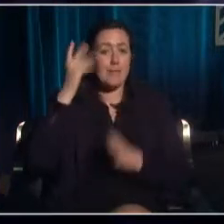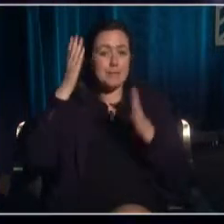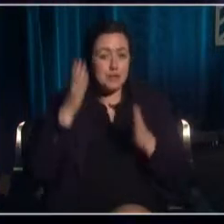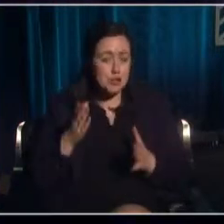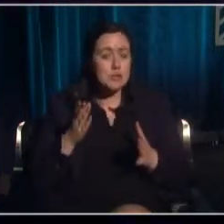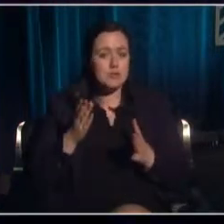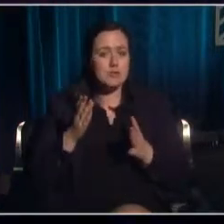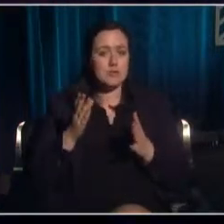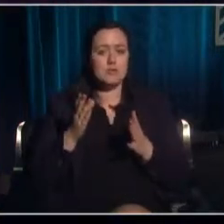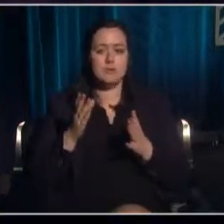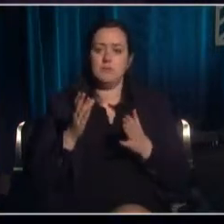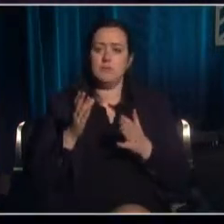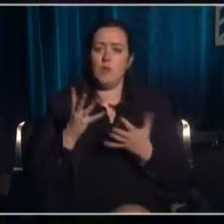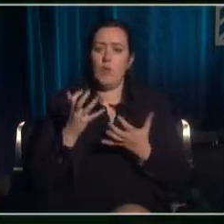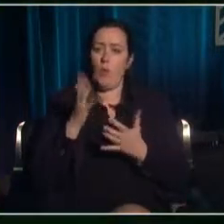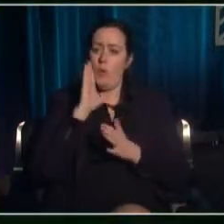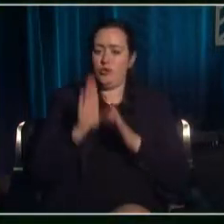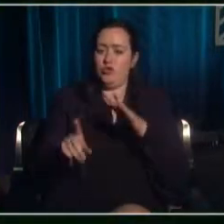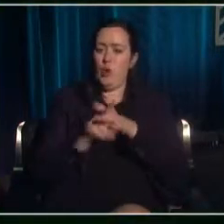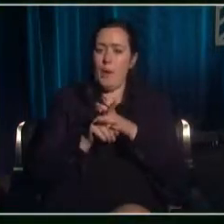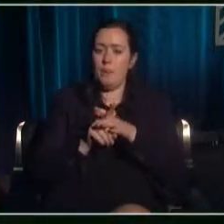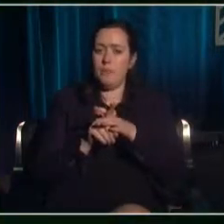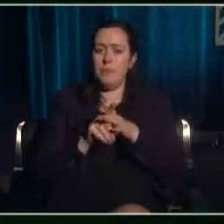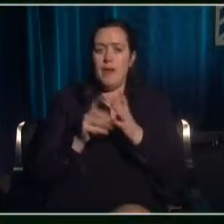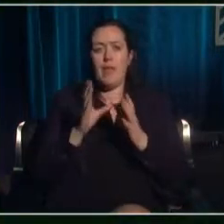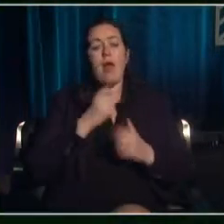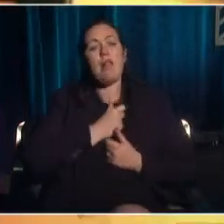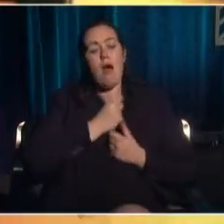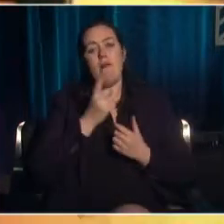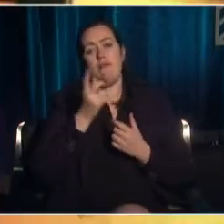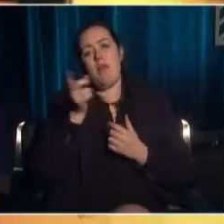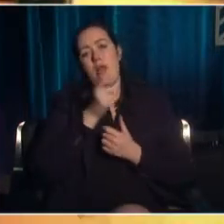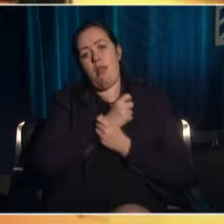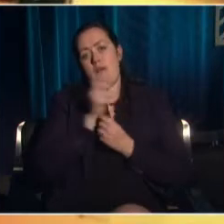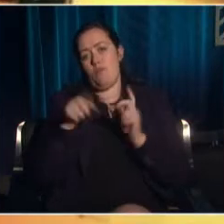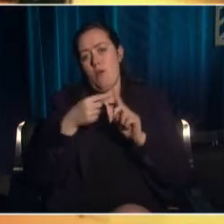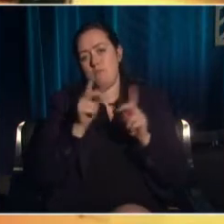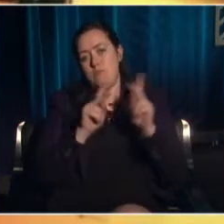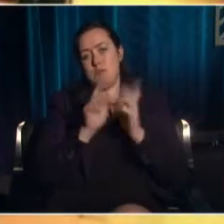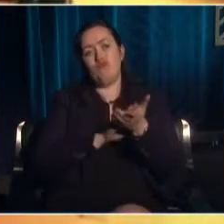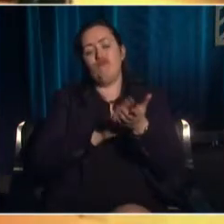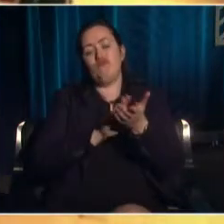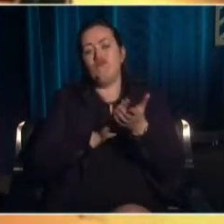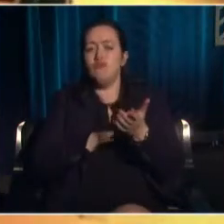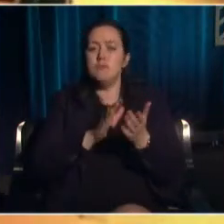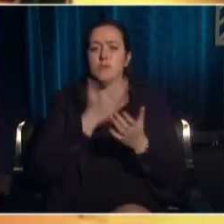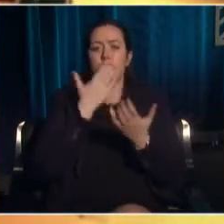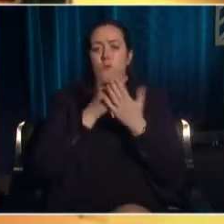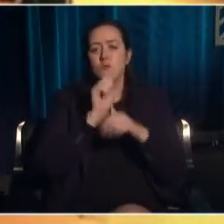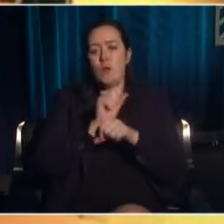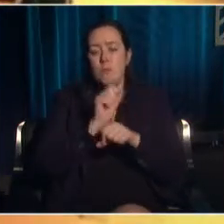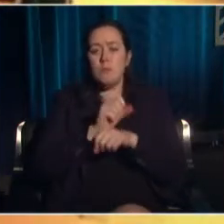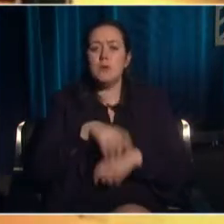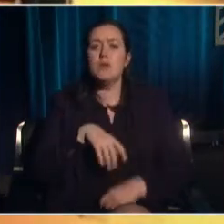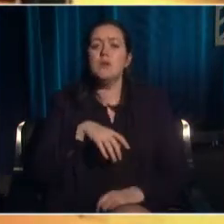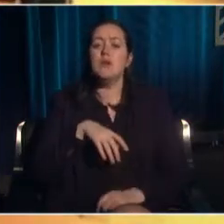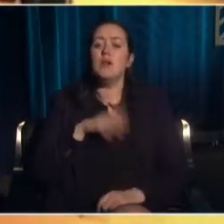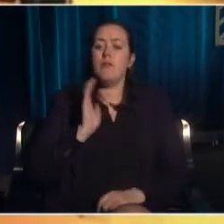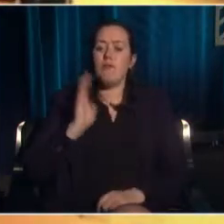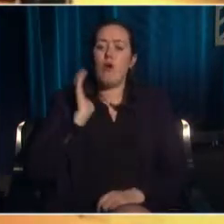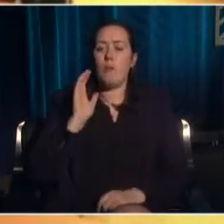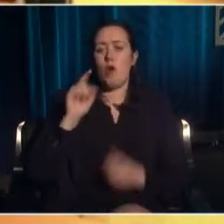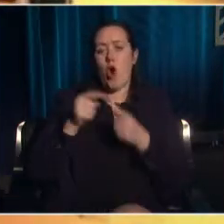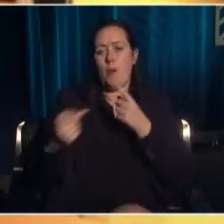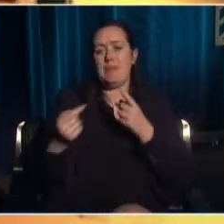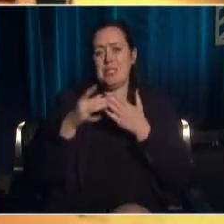people applauding them. They loved people saying you're doing a good job. And in fact, we were able to get a guy named Kevin Rudd. He was then opposition leader. He went on to